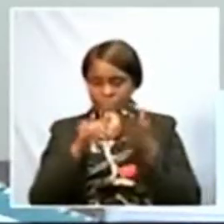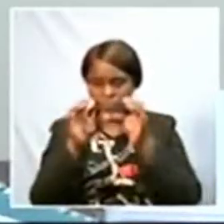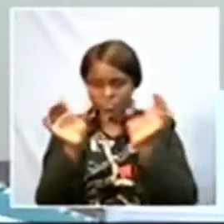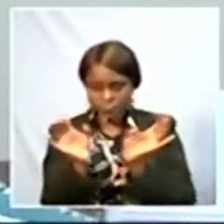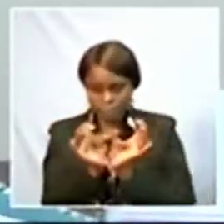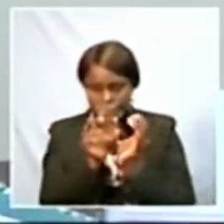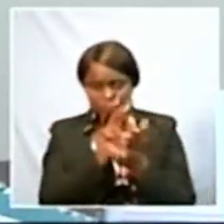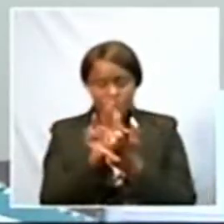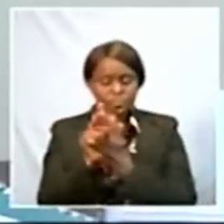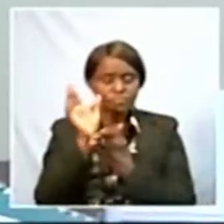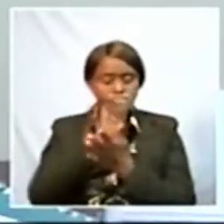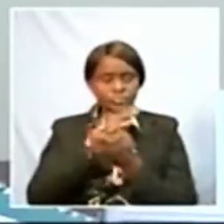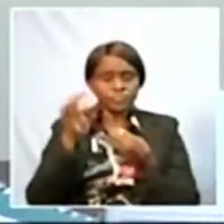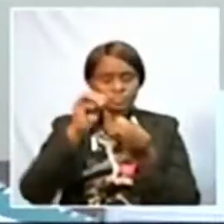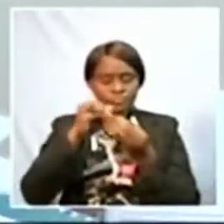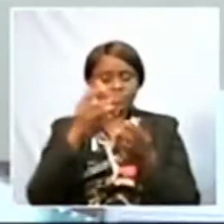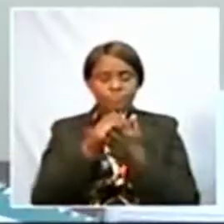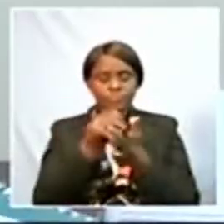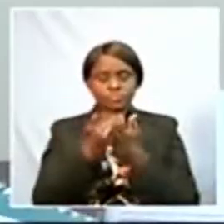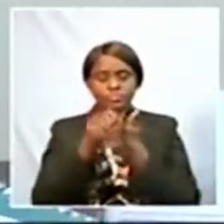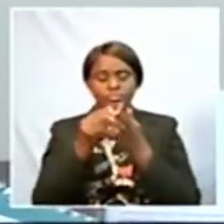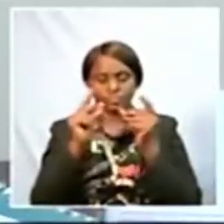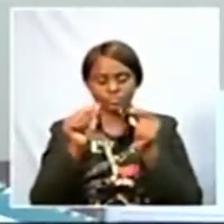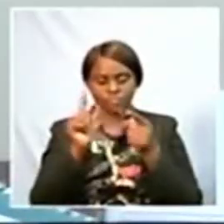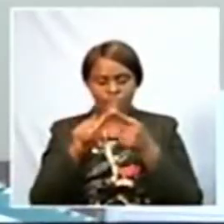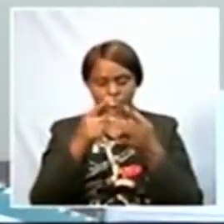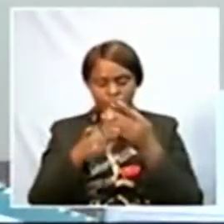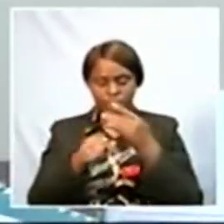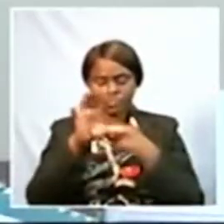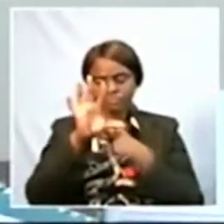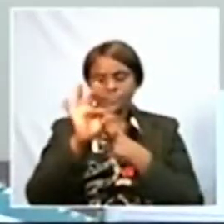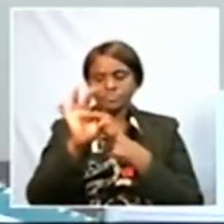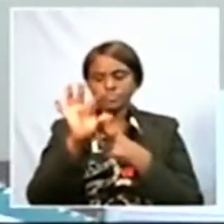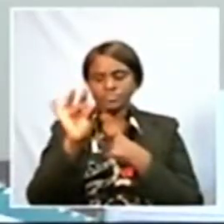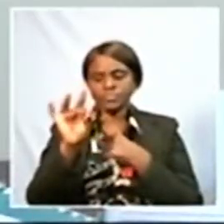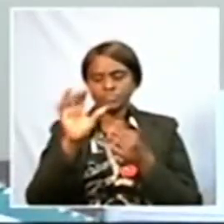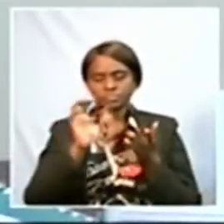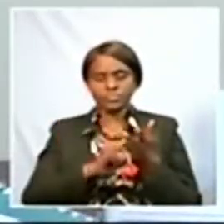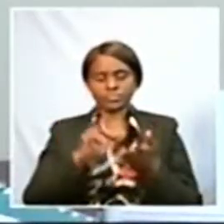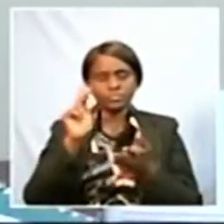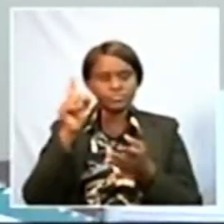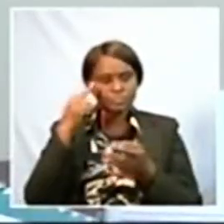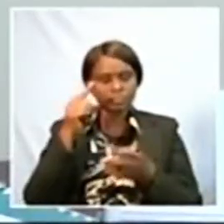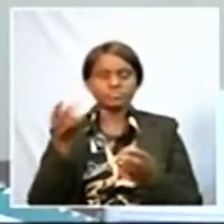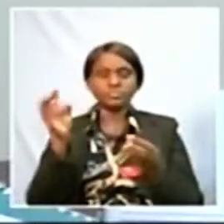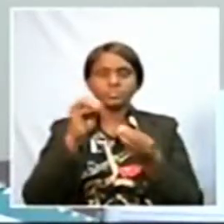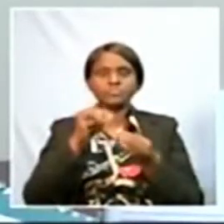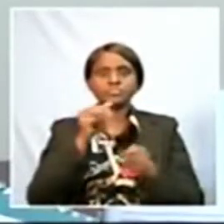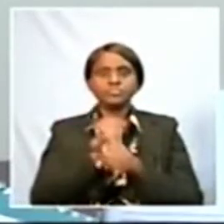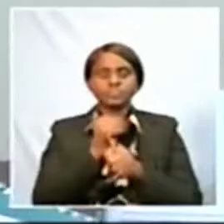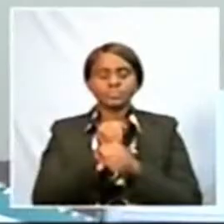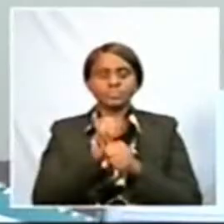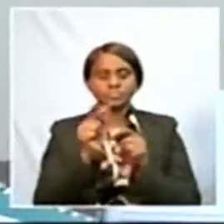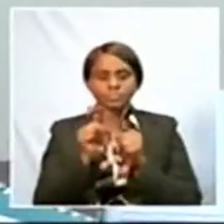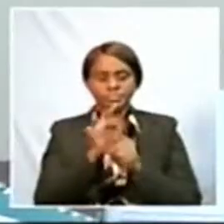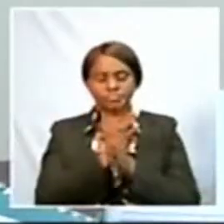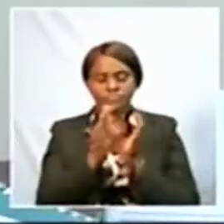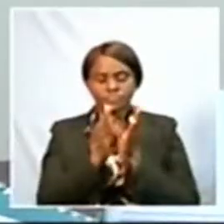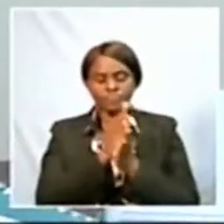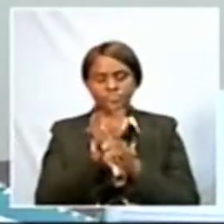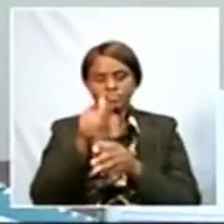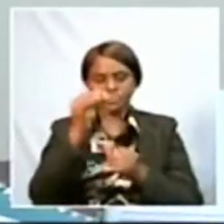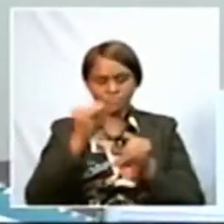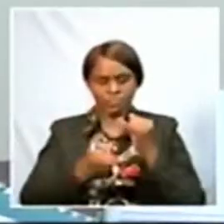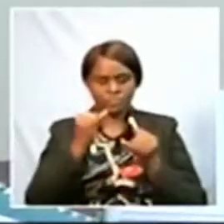constituency approved additional funds amounting to 98,000 kwacha for the additional works. The contractor has since completed